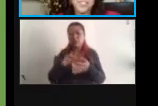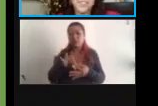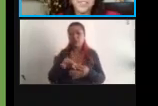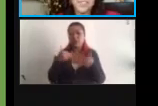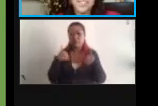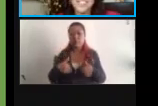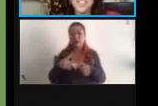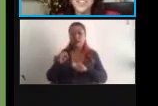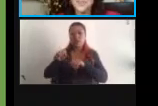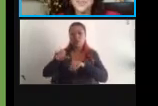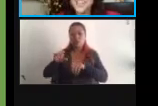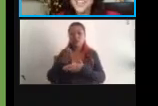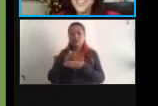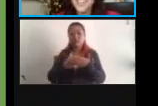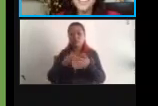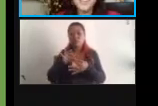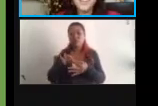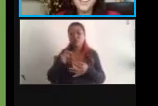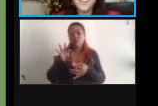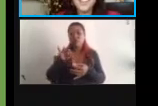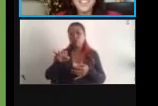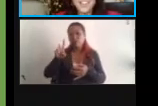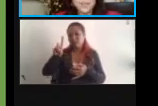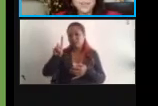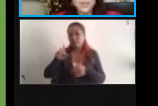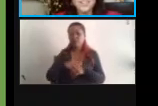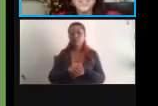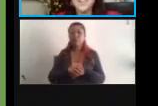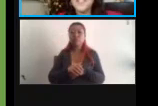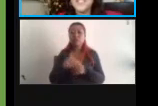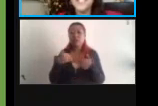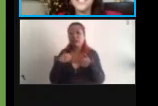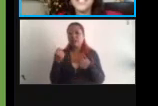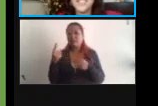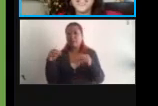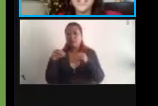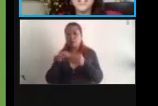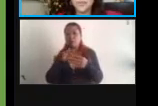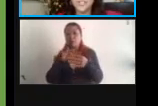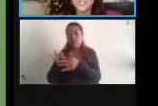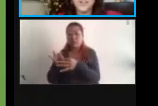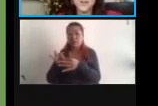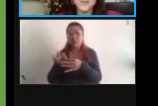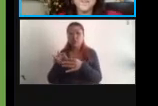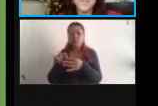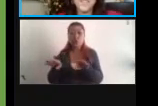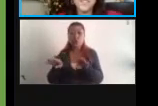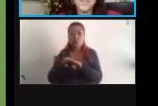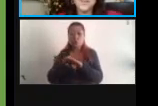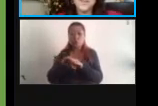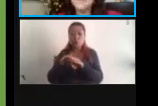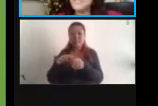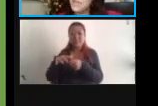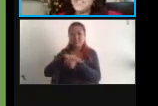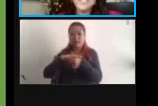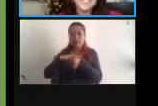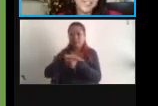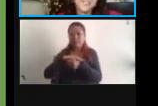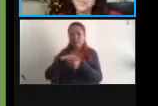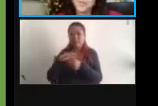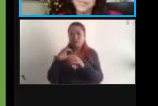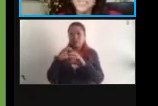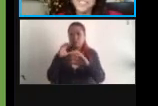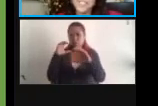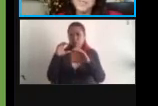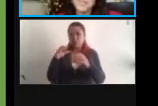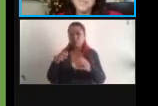fluid shifts, etc. And there are 11 more that are related to that closed environment. So the balance of